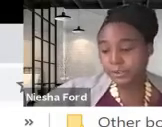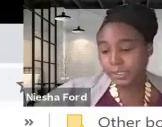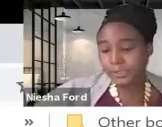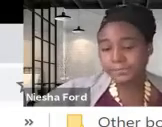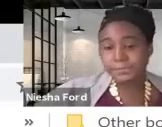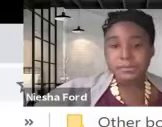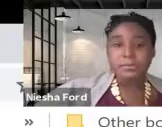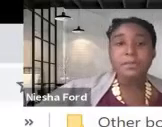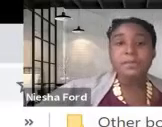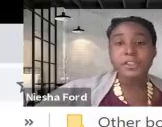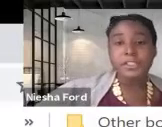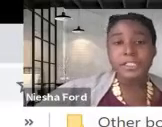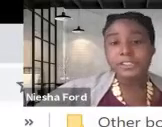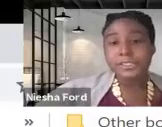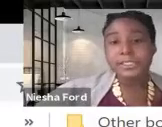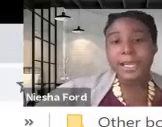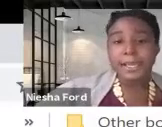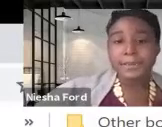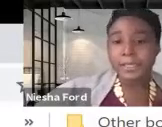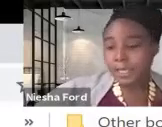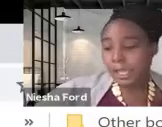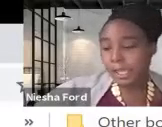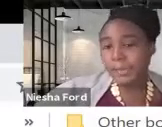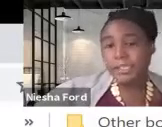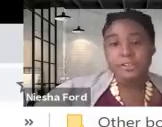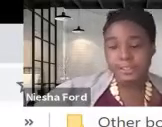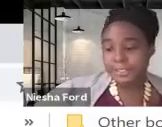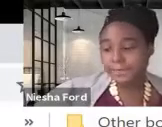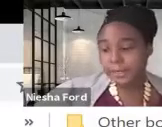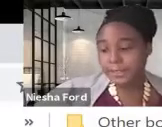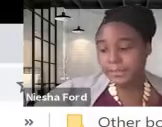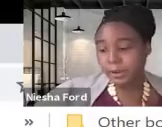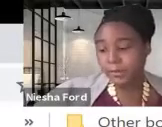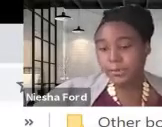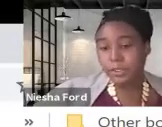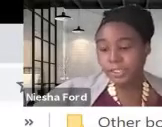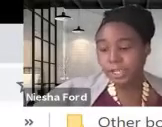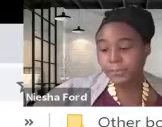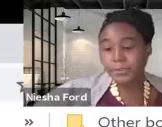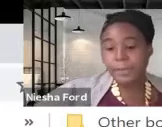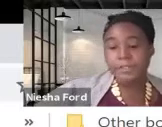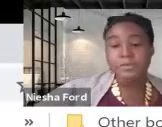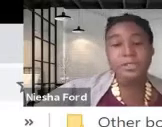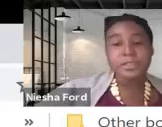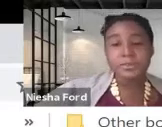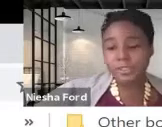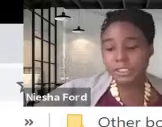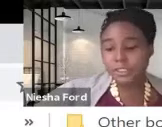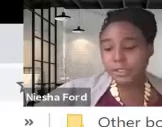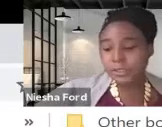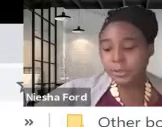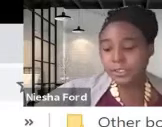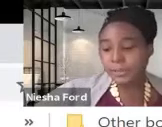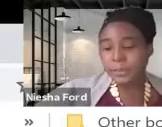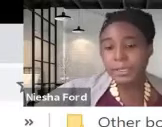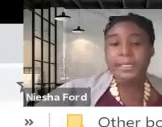is doing. Unfortunately, due to time, and you know that this is a very small workshop, we will not be using this worksheet